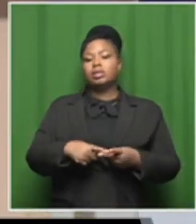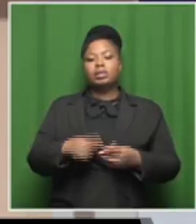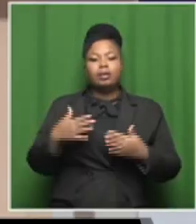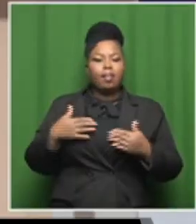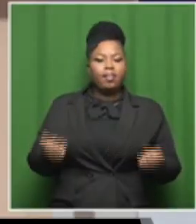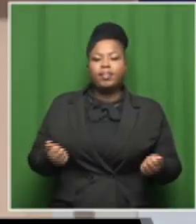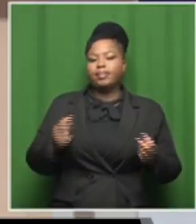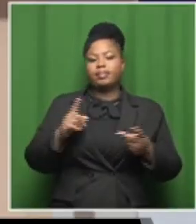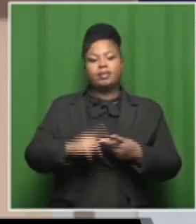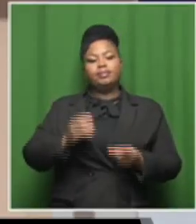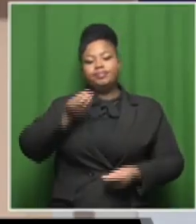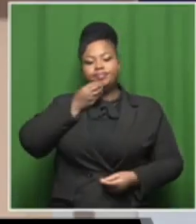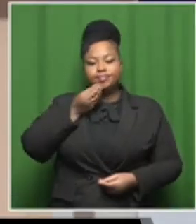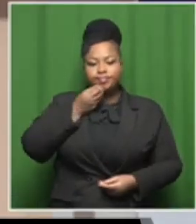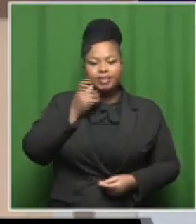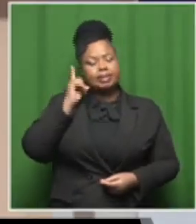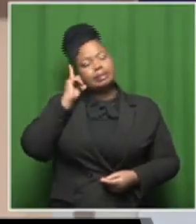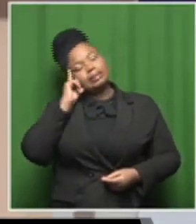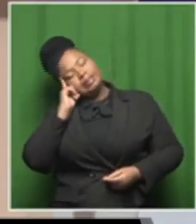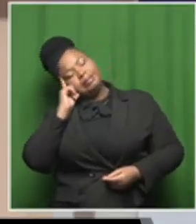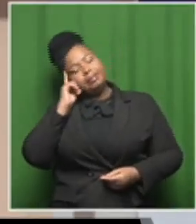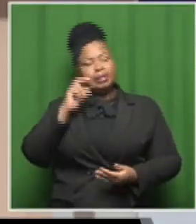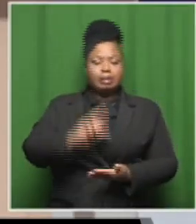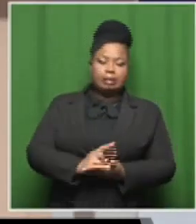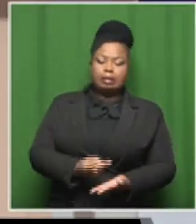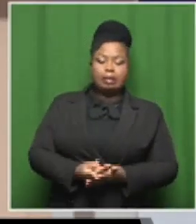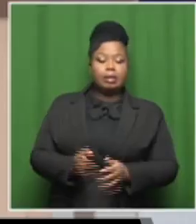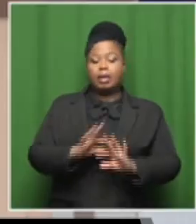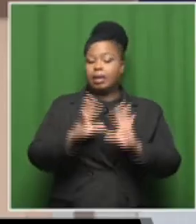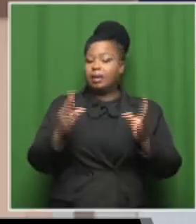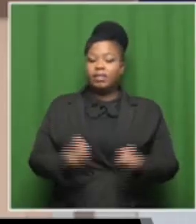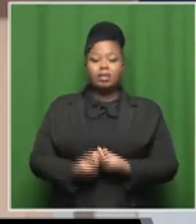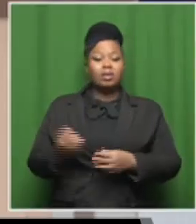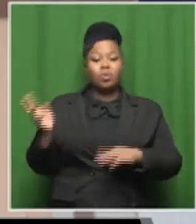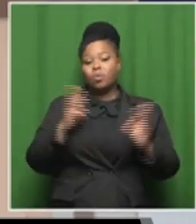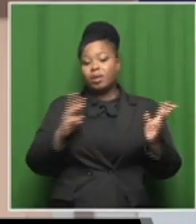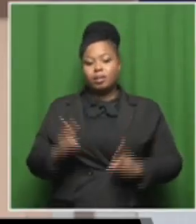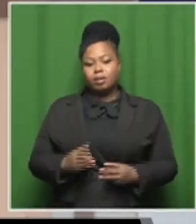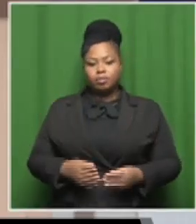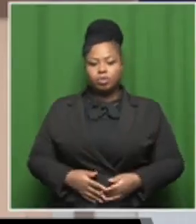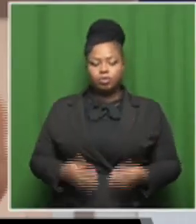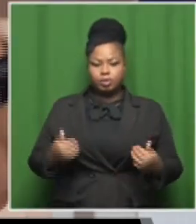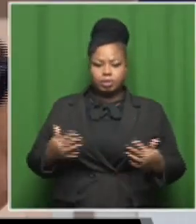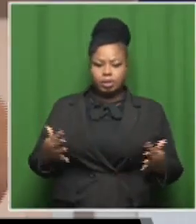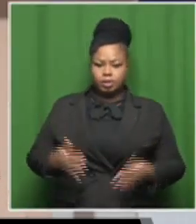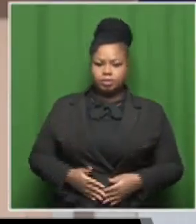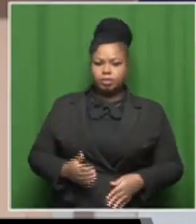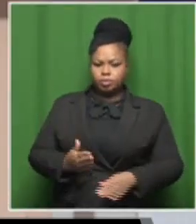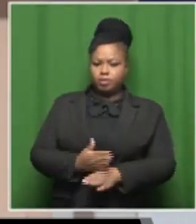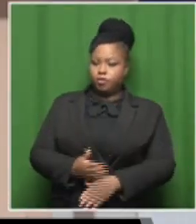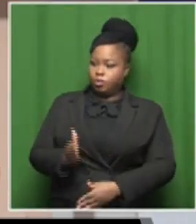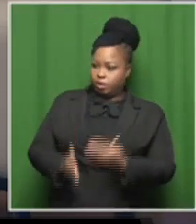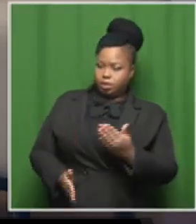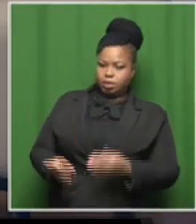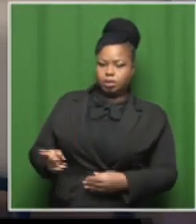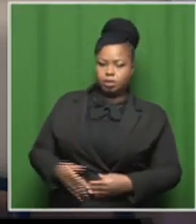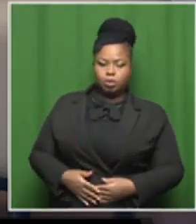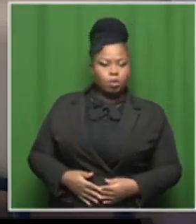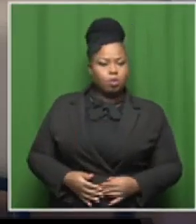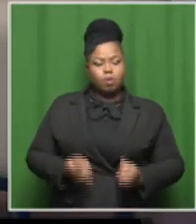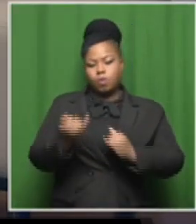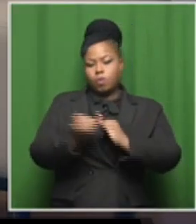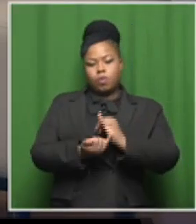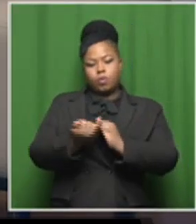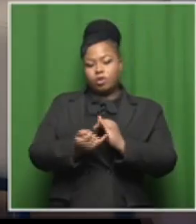about sleep deprivation. There's so many different factors. And then when you start getting to the end of it, like Blaine, the competition